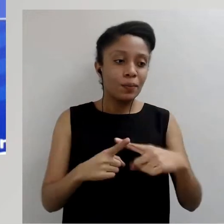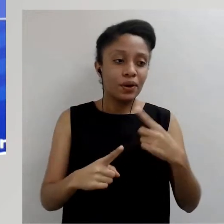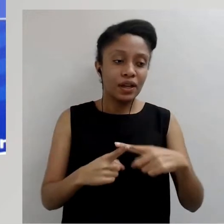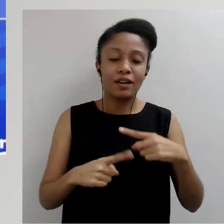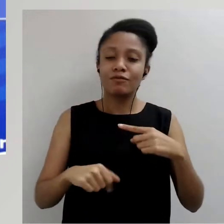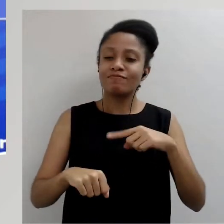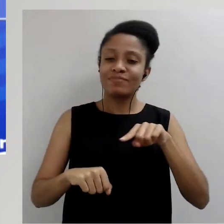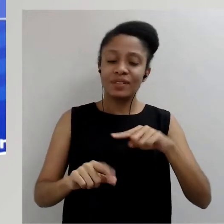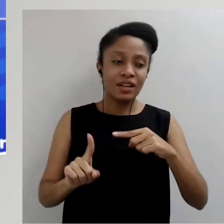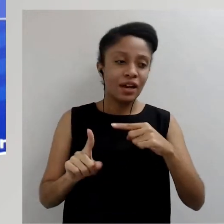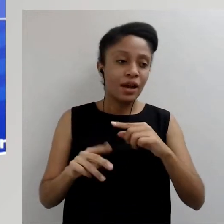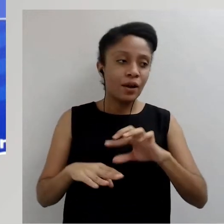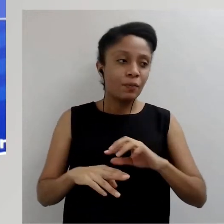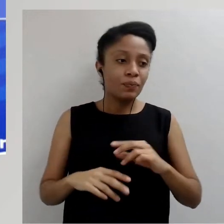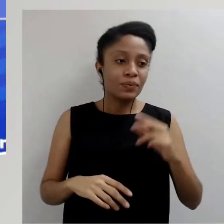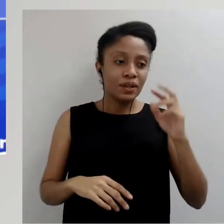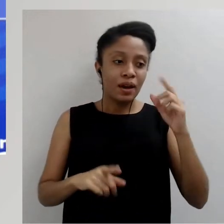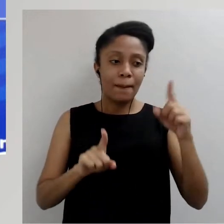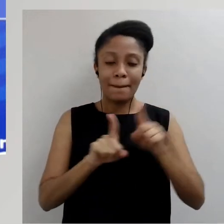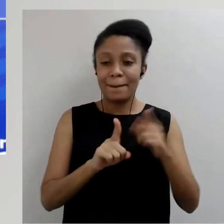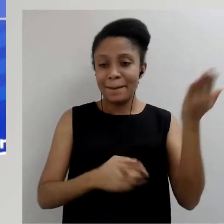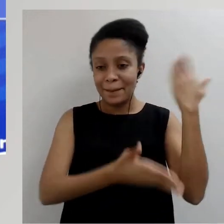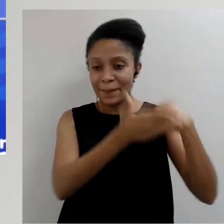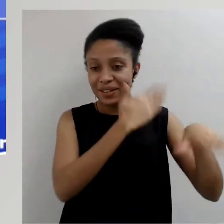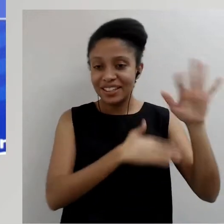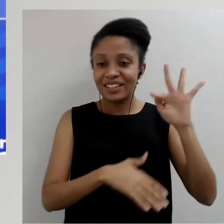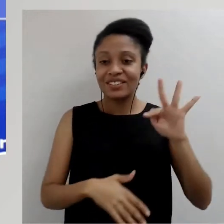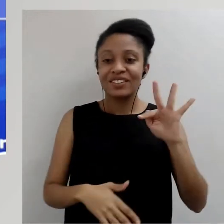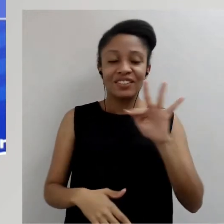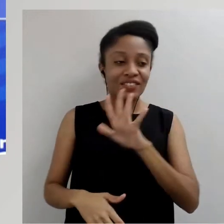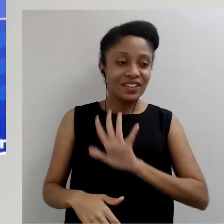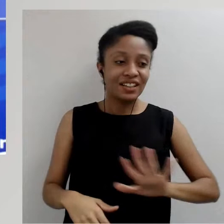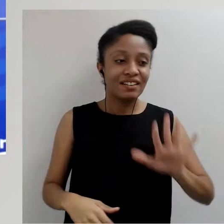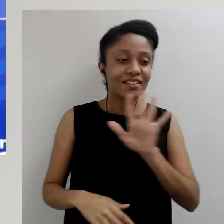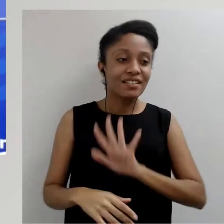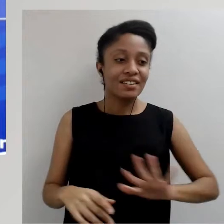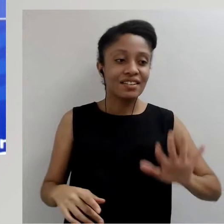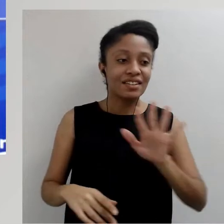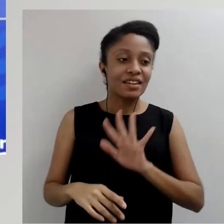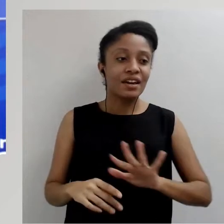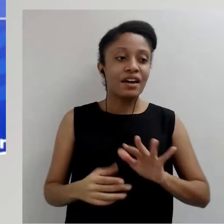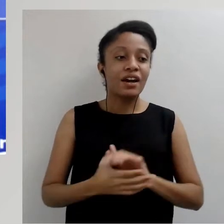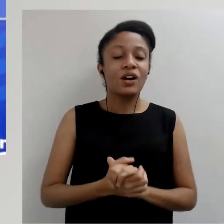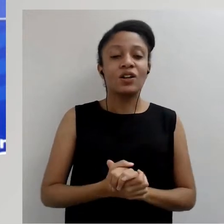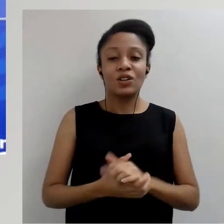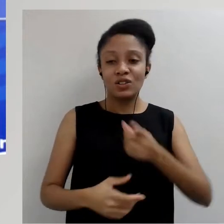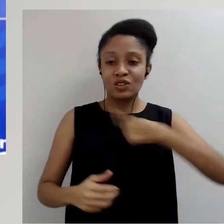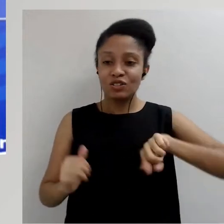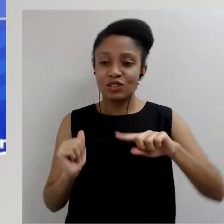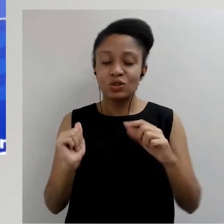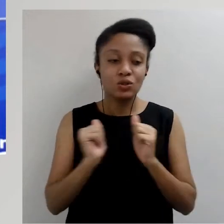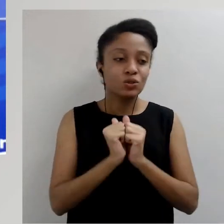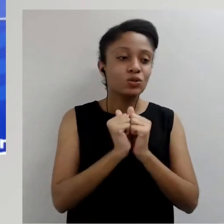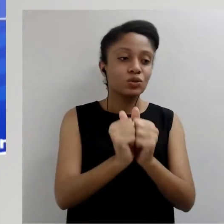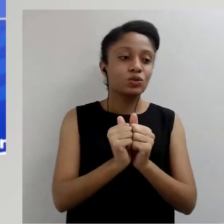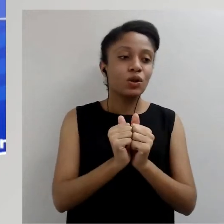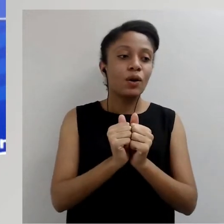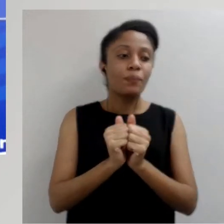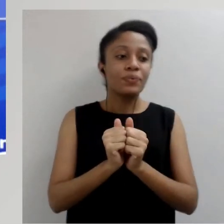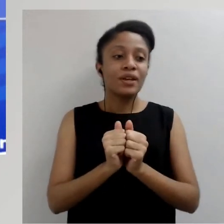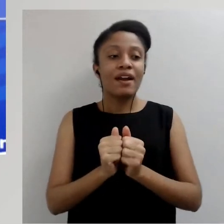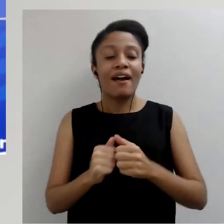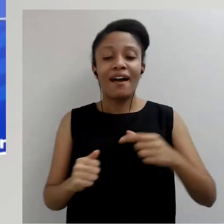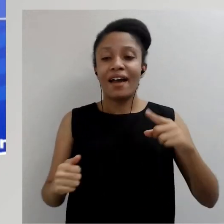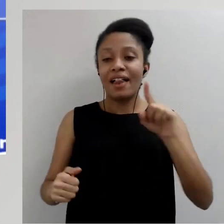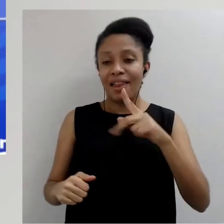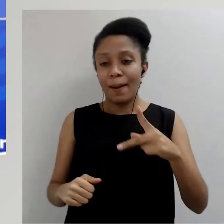Thank you for the invitation to be in your printing house during that national mission that we had with the Industry